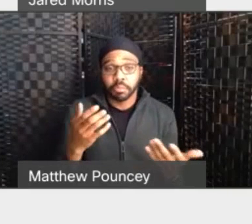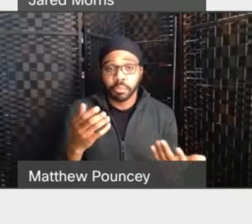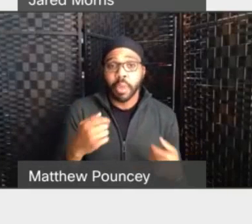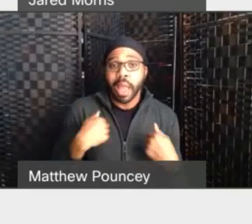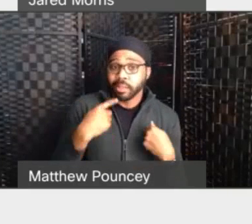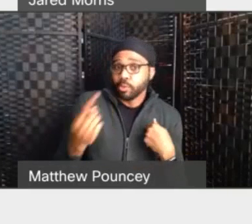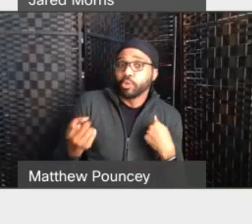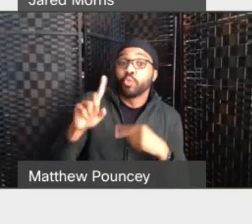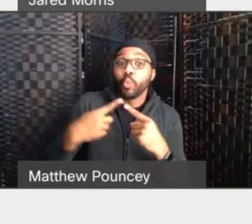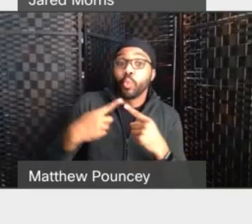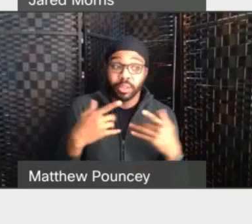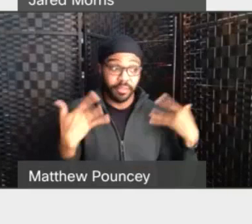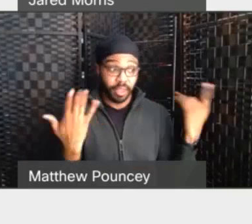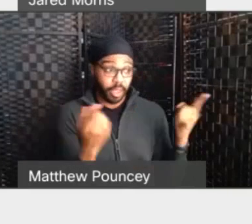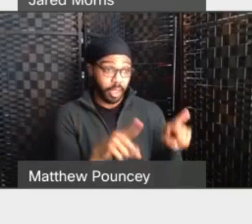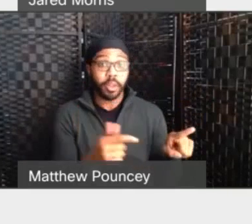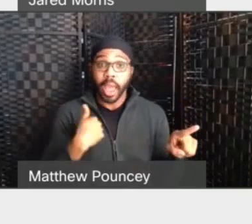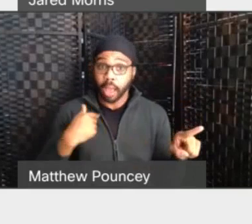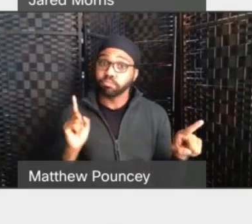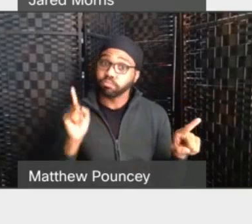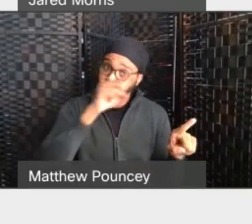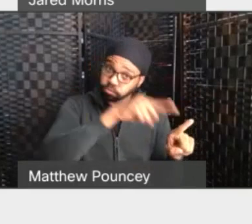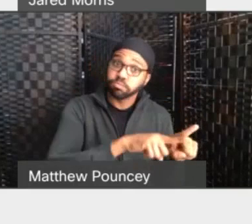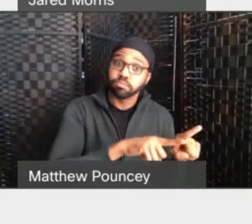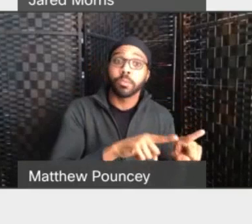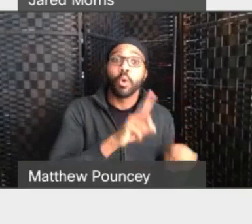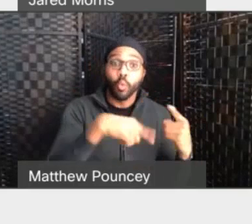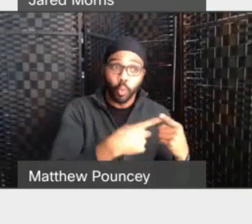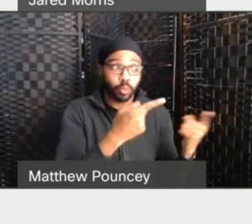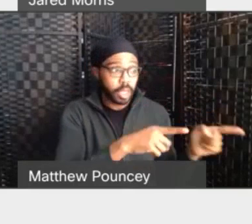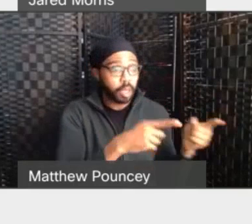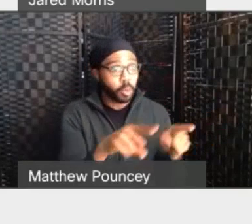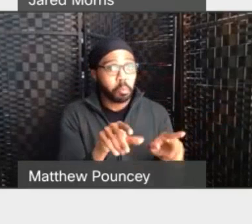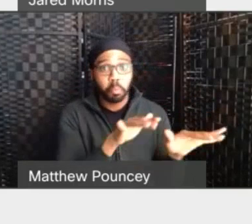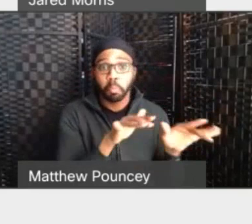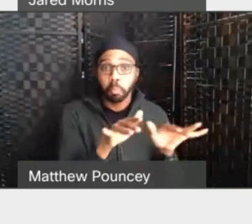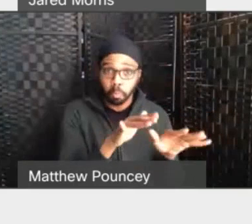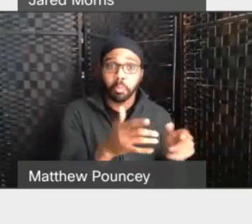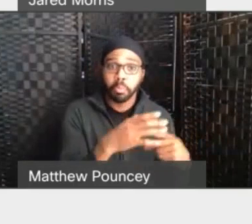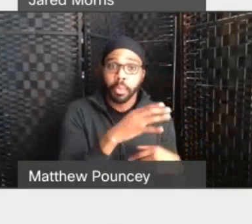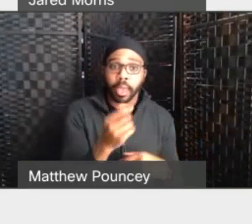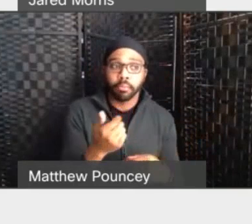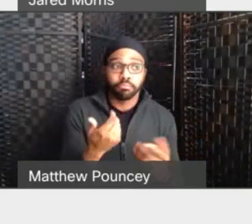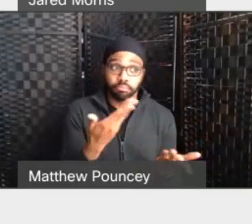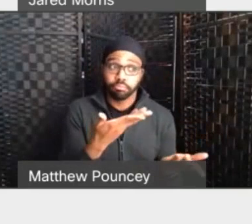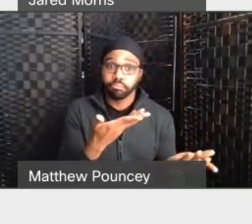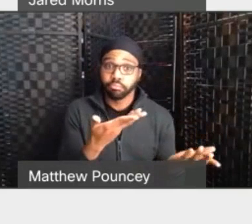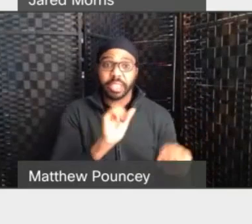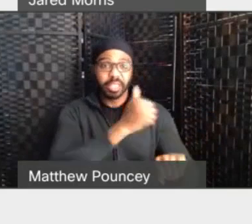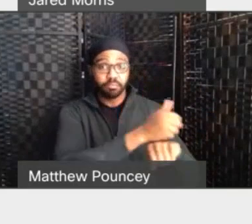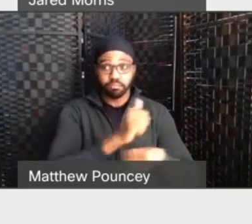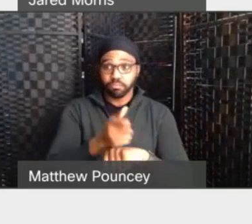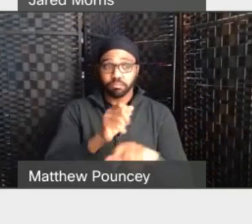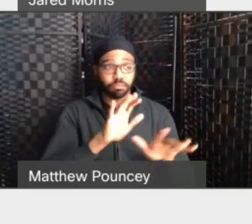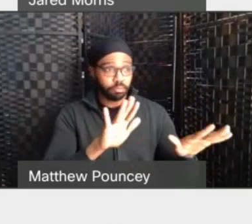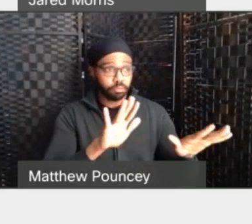event occurred, I was able to visit there while the event was ongoing, and it was set up in such a way that it